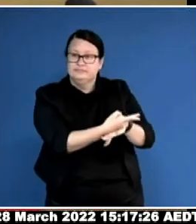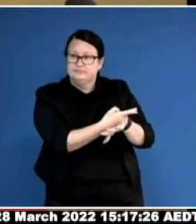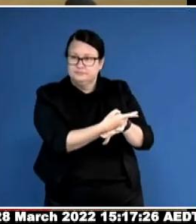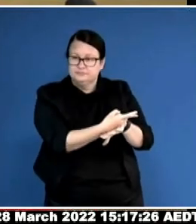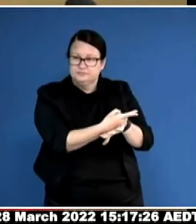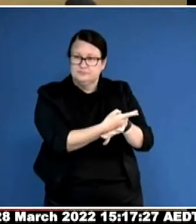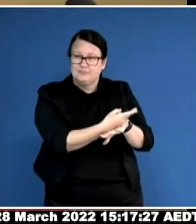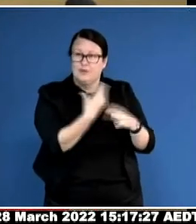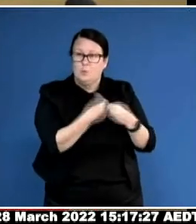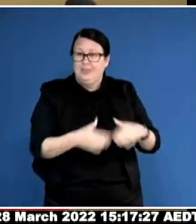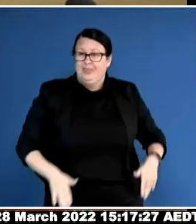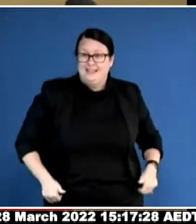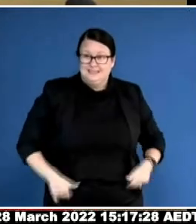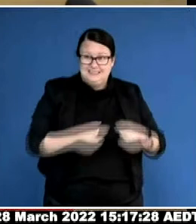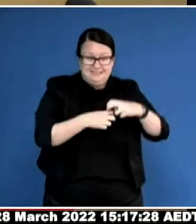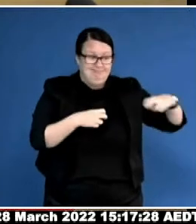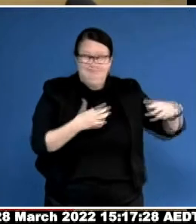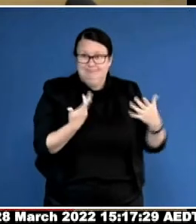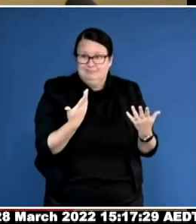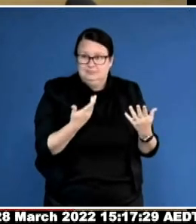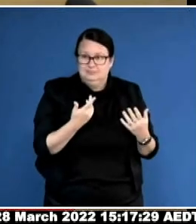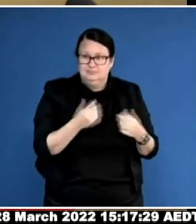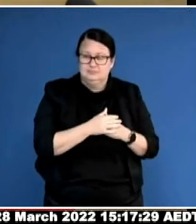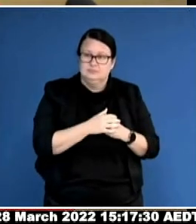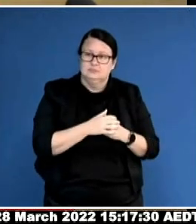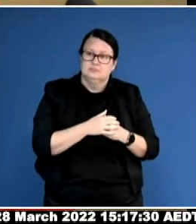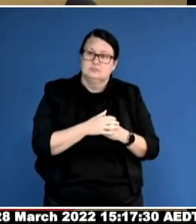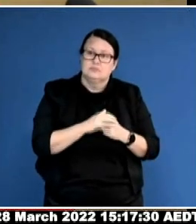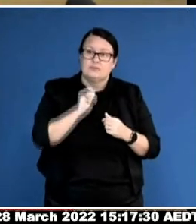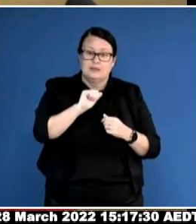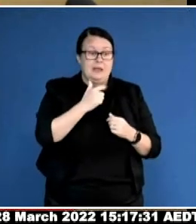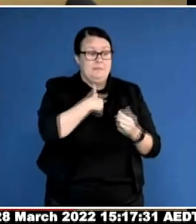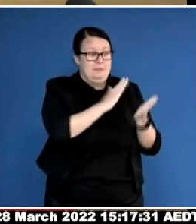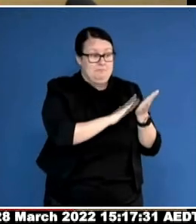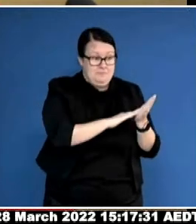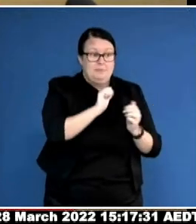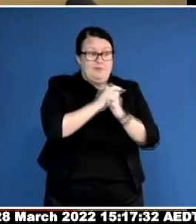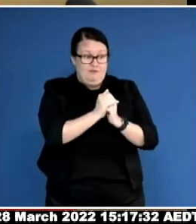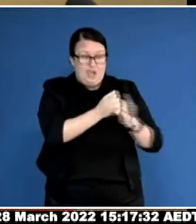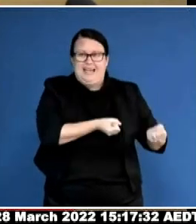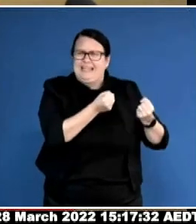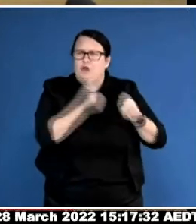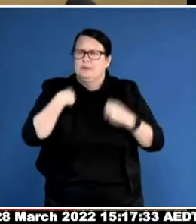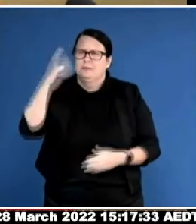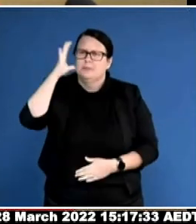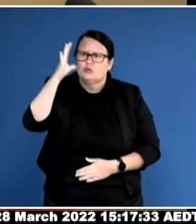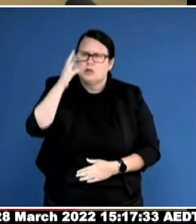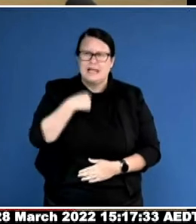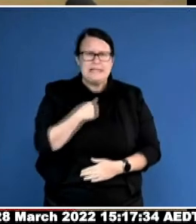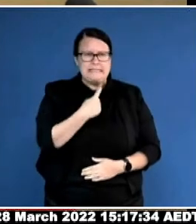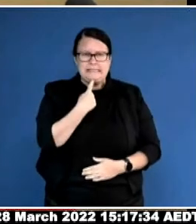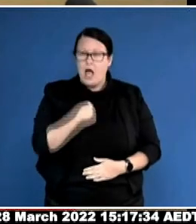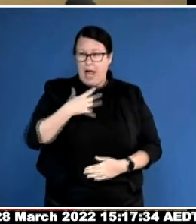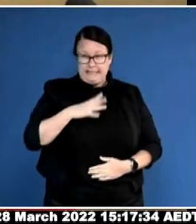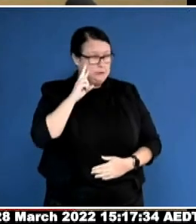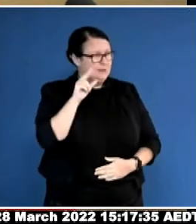lawn with my pants down to my knees. The two of them carried me up to my bedroom, and I remember saying, I need to